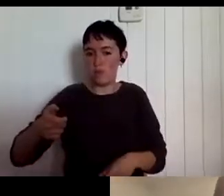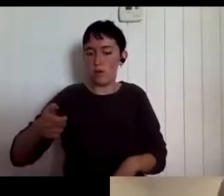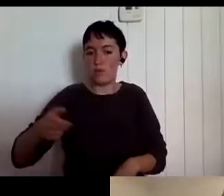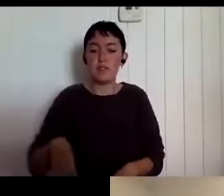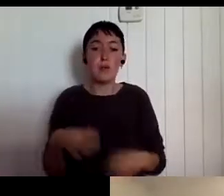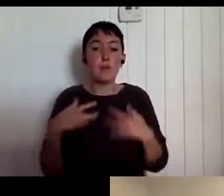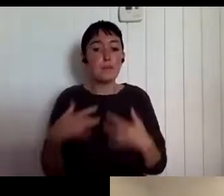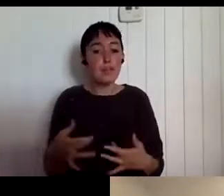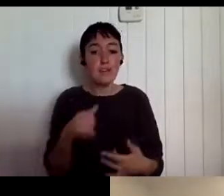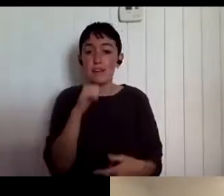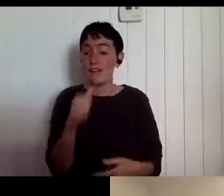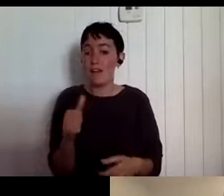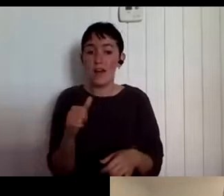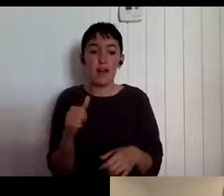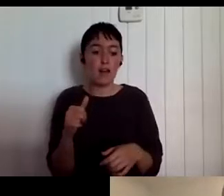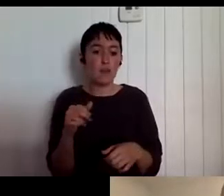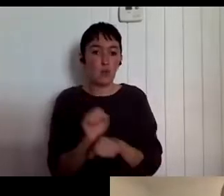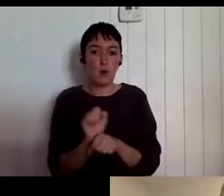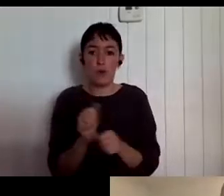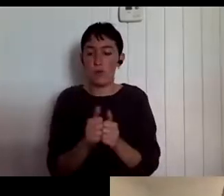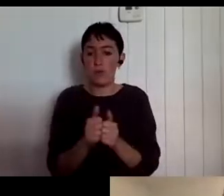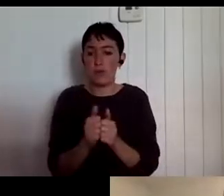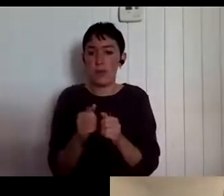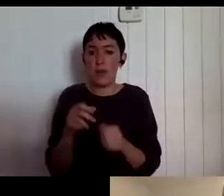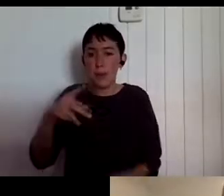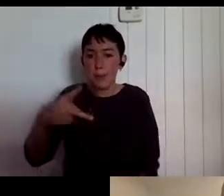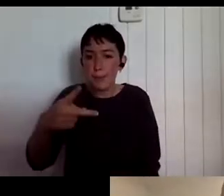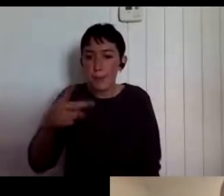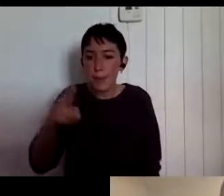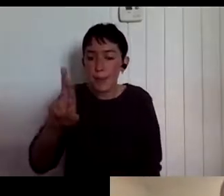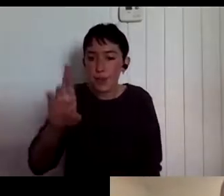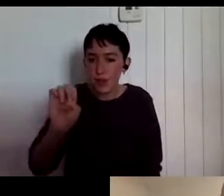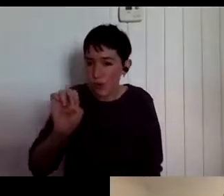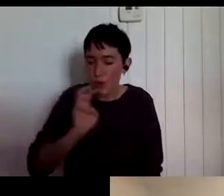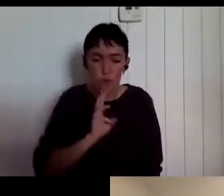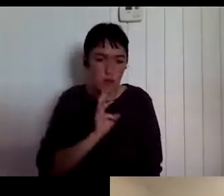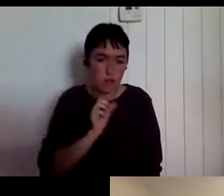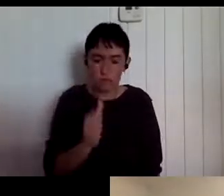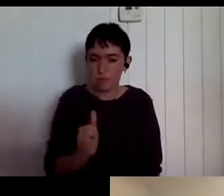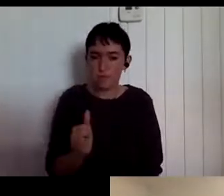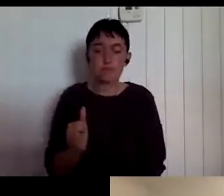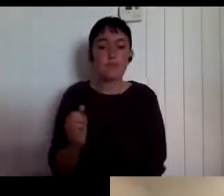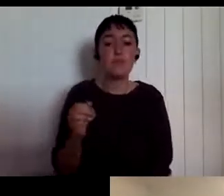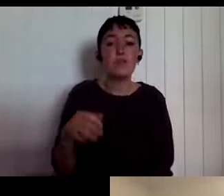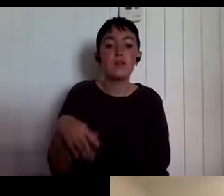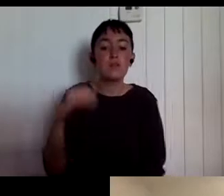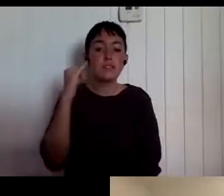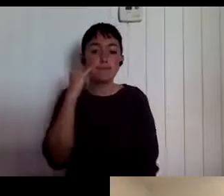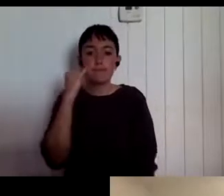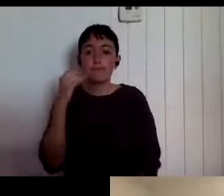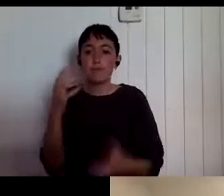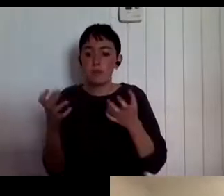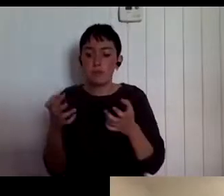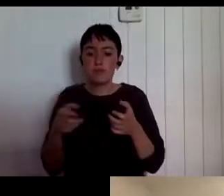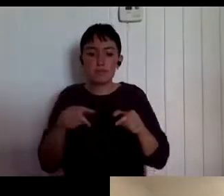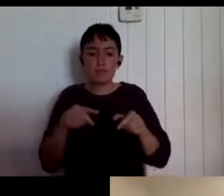water. So if you were to put, two batteries inside of something and you wanted to charge it, if you